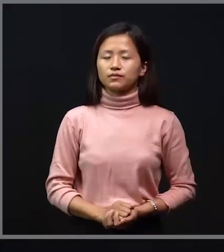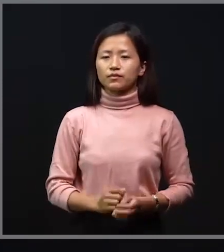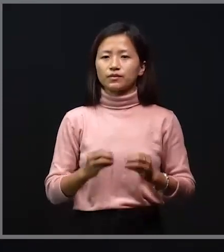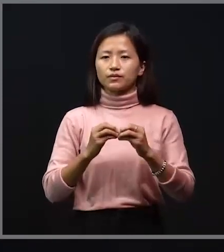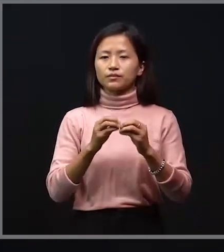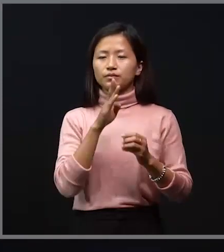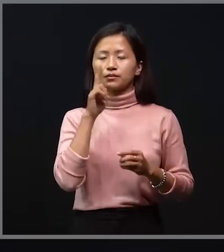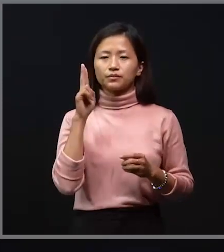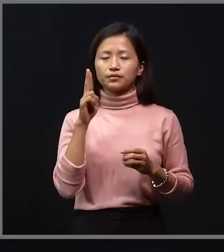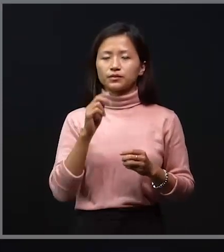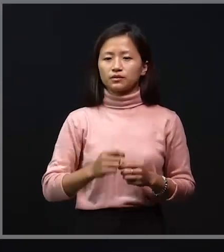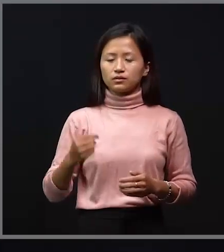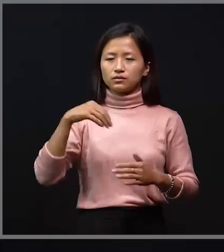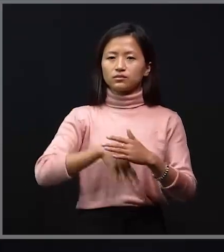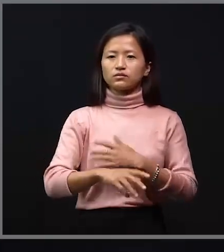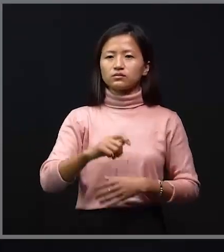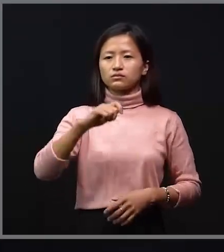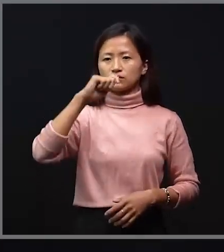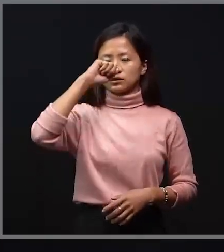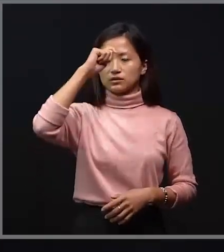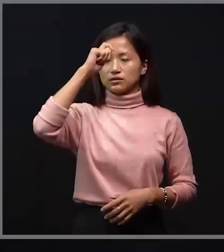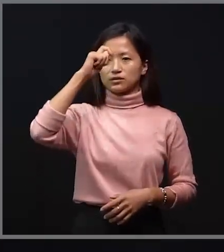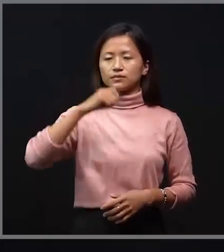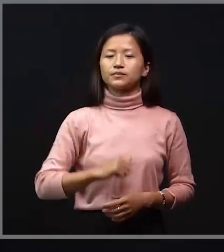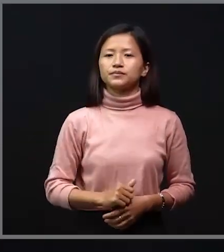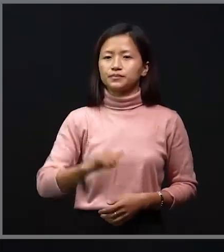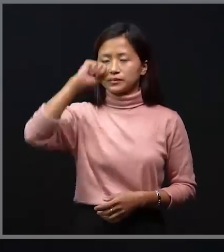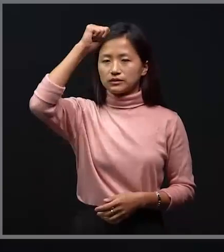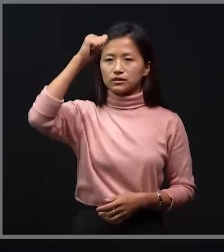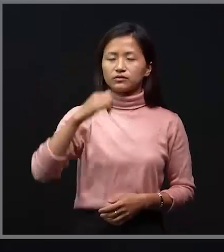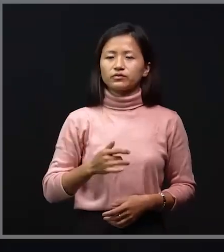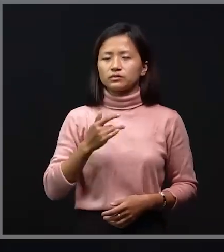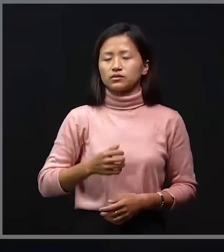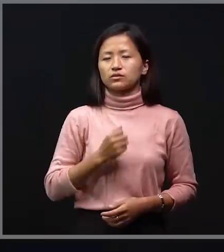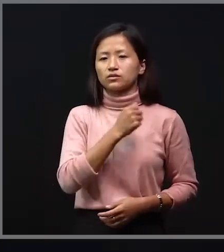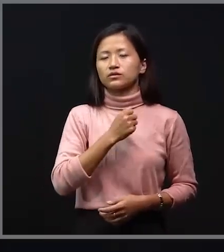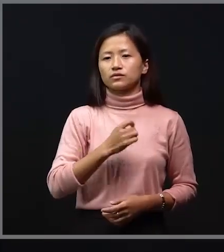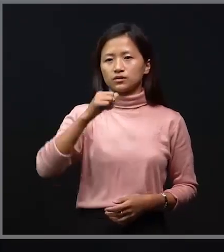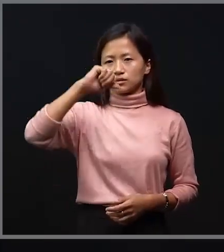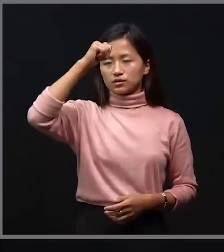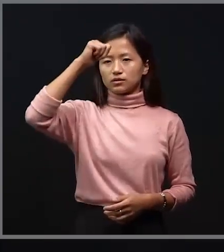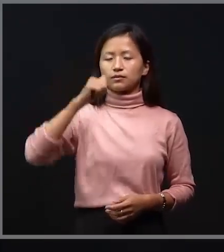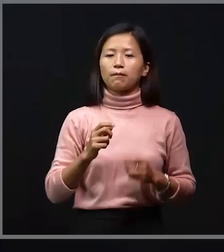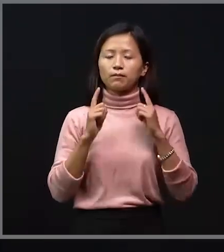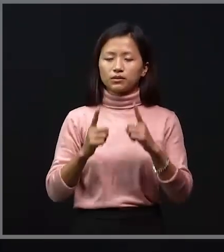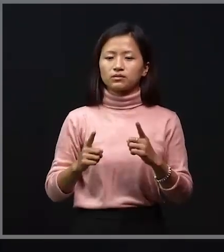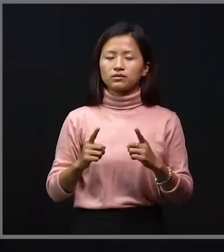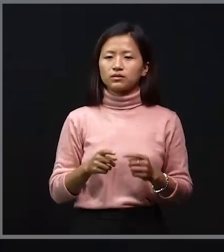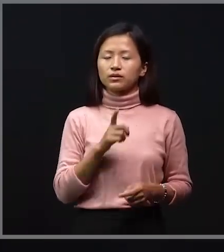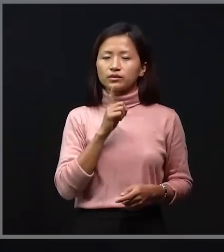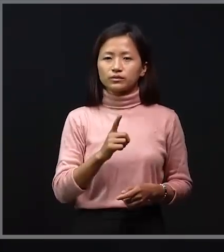introduced education in India not because they felt sorry for the Indians, but the real reason is because they want